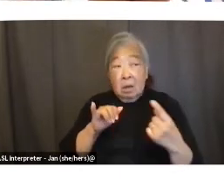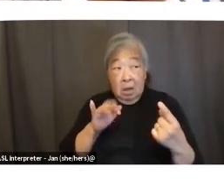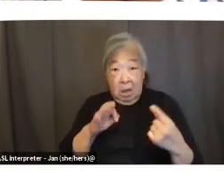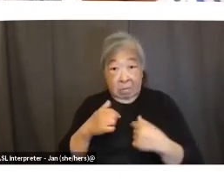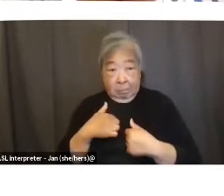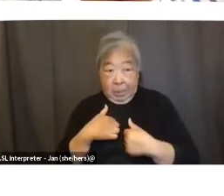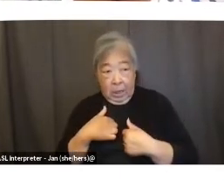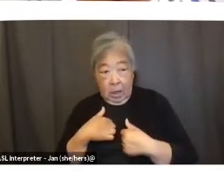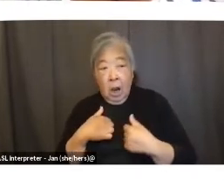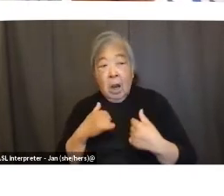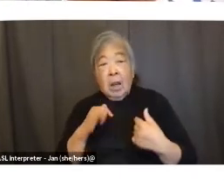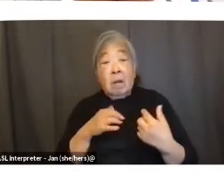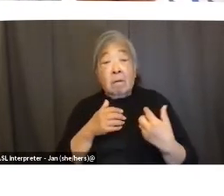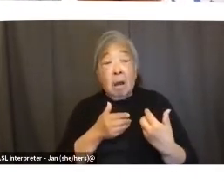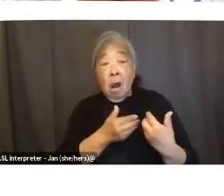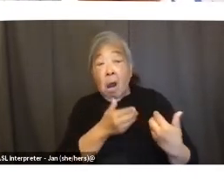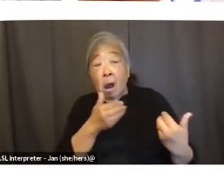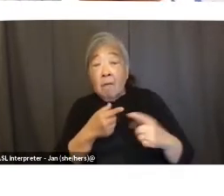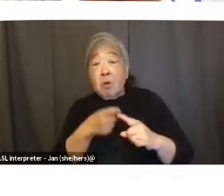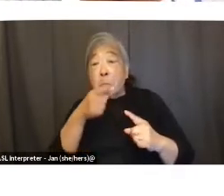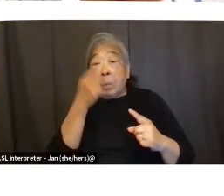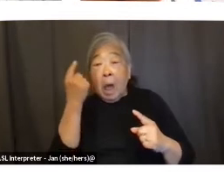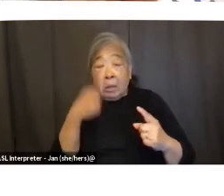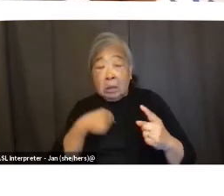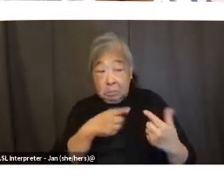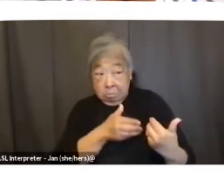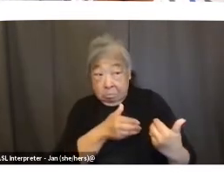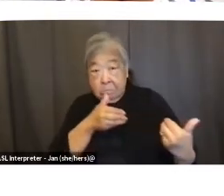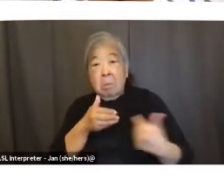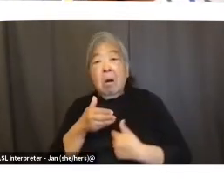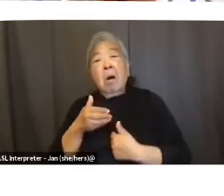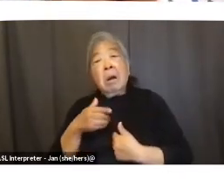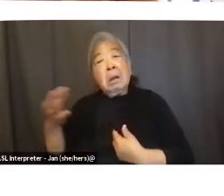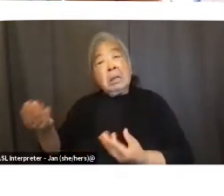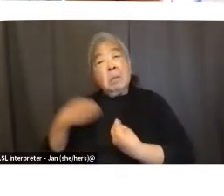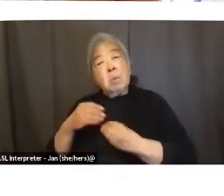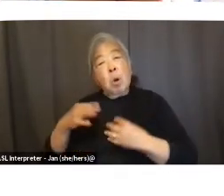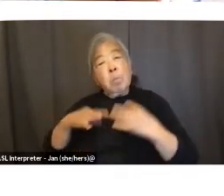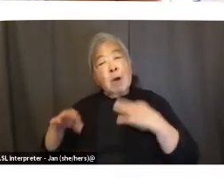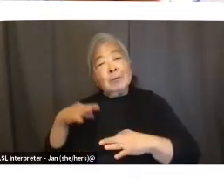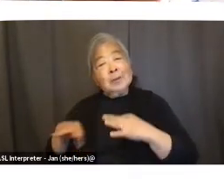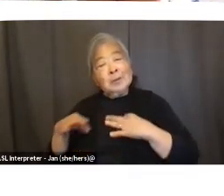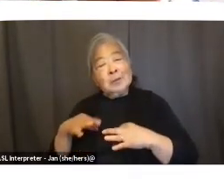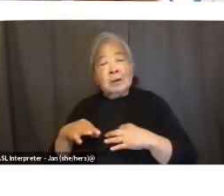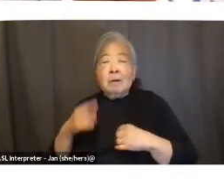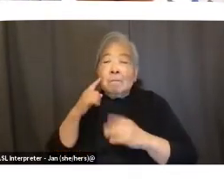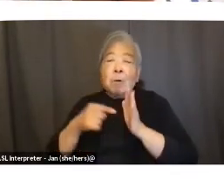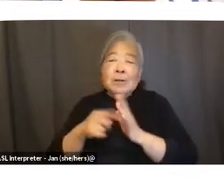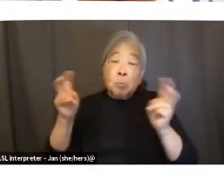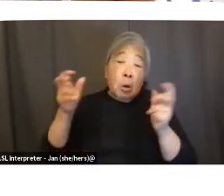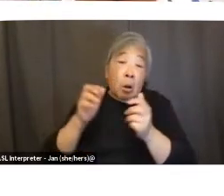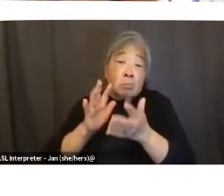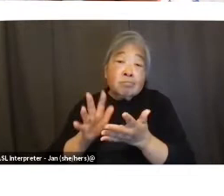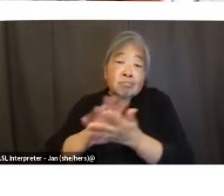Blackness offers more socioeconomic privileges under racial hierarchy. Or think about passing, for example. You know, we